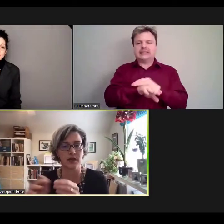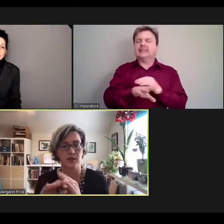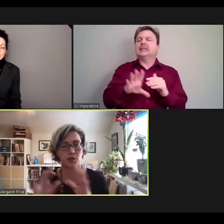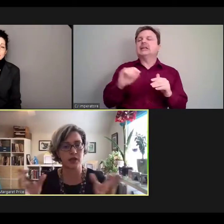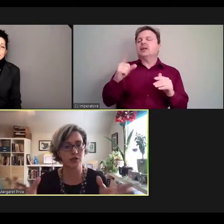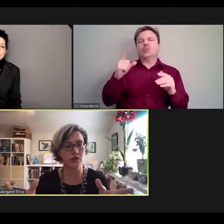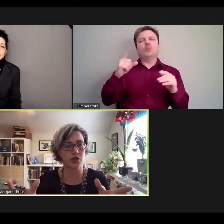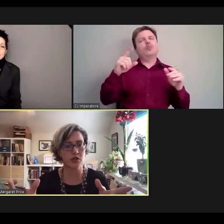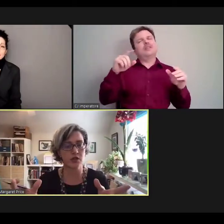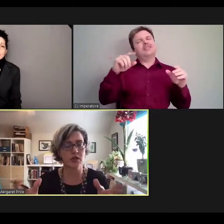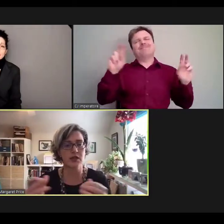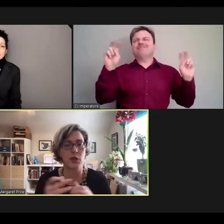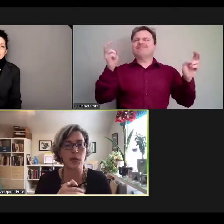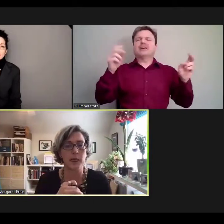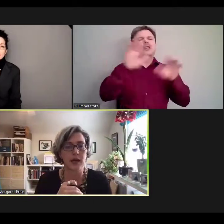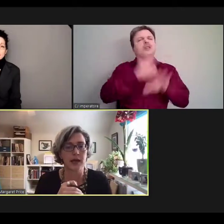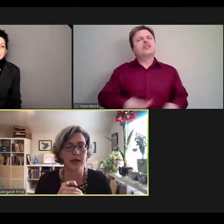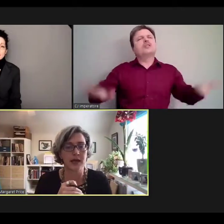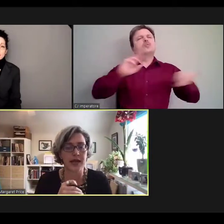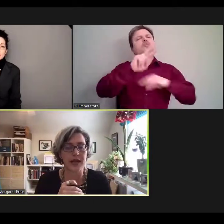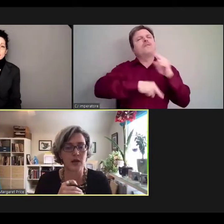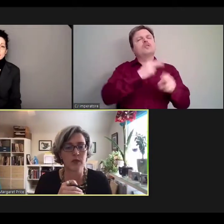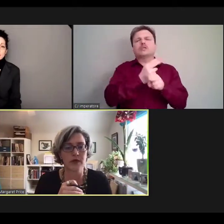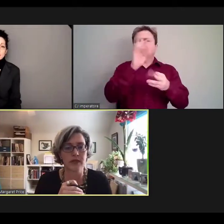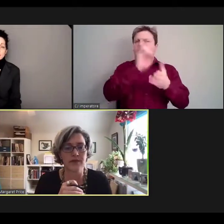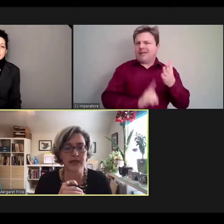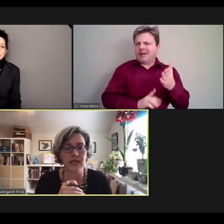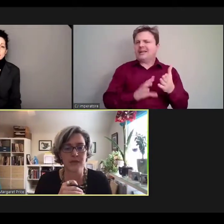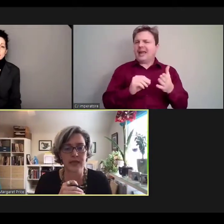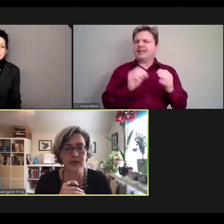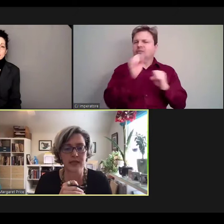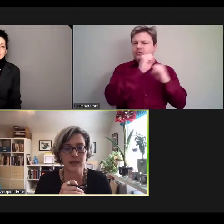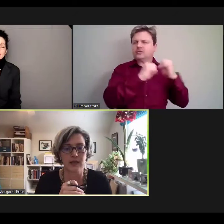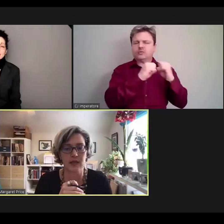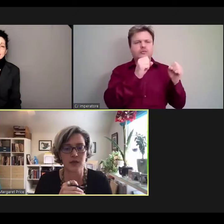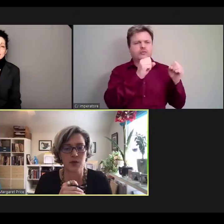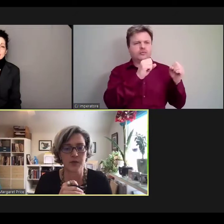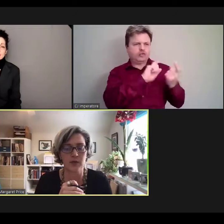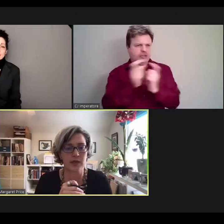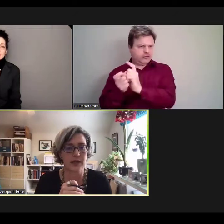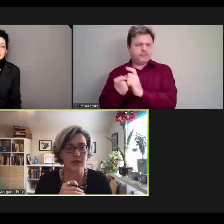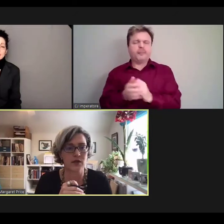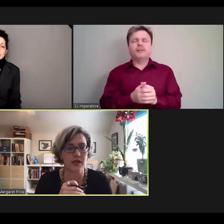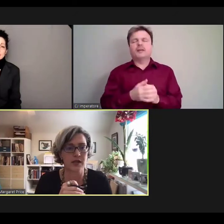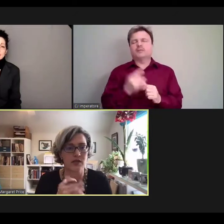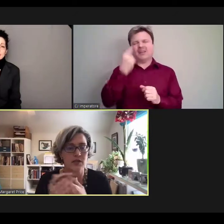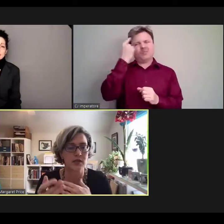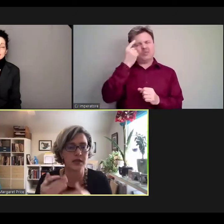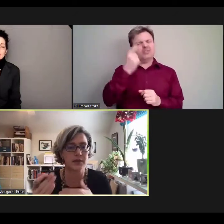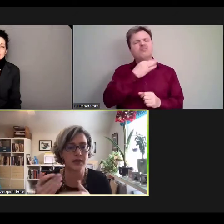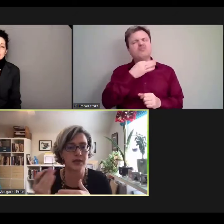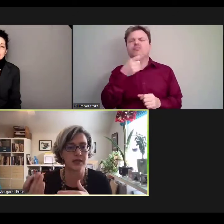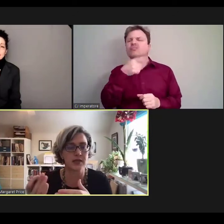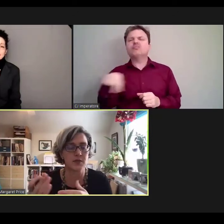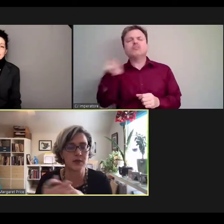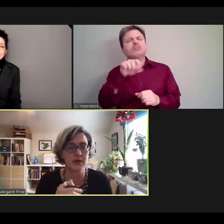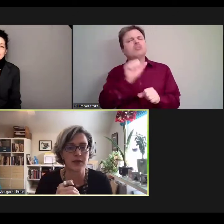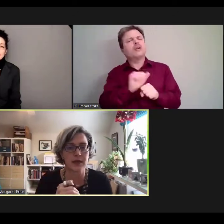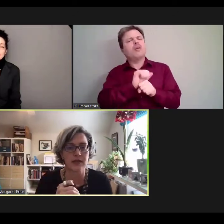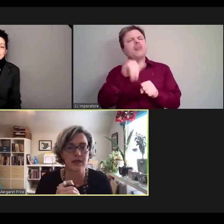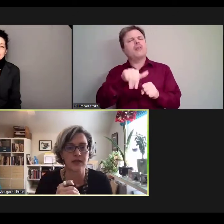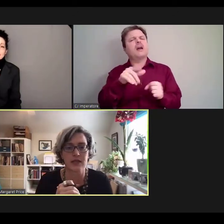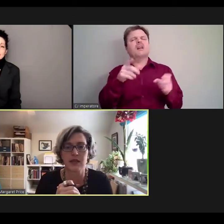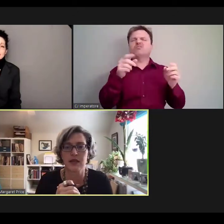of structural changes. And I wondered if anybody who's been working on those things, for example, on the